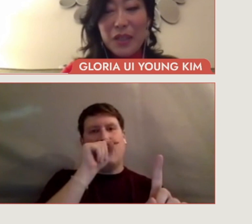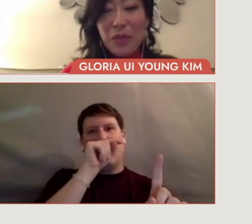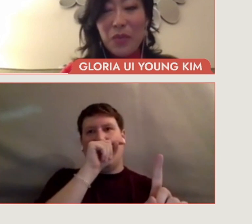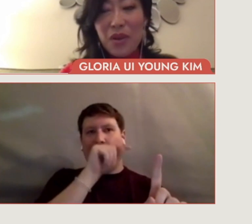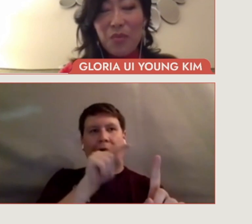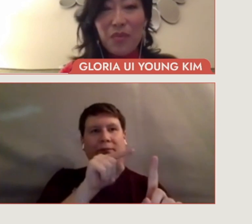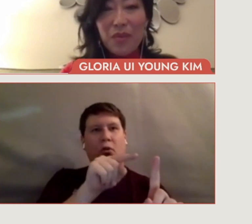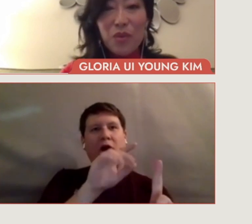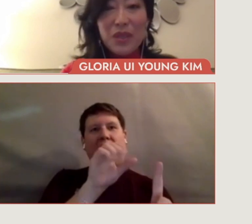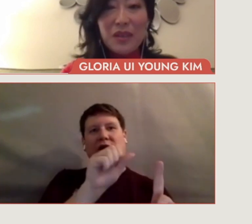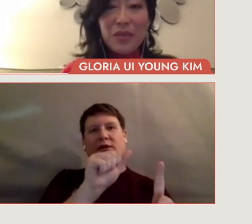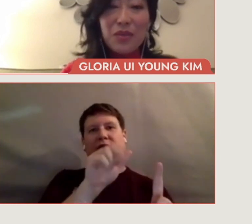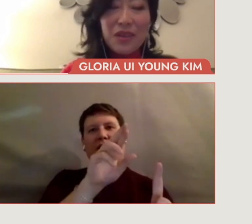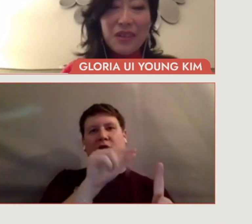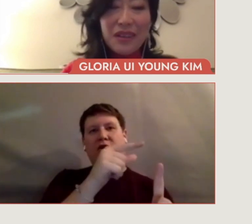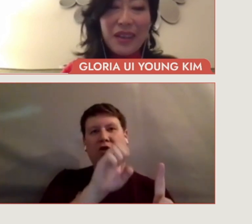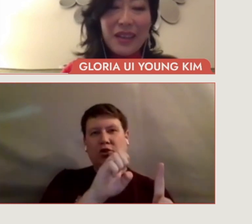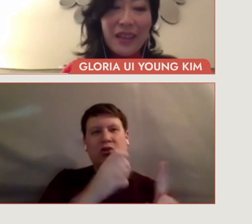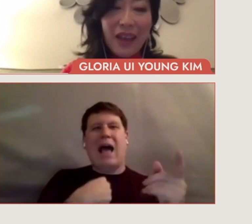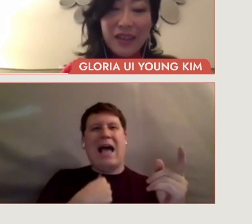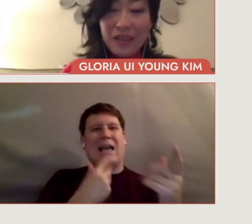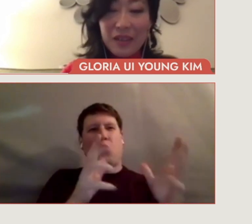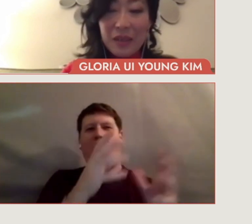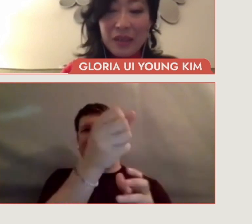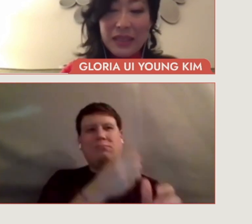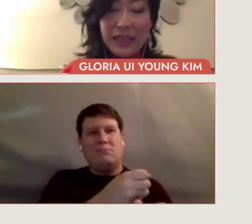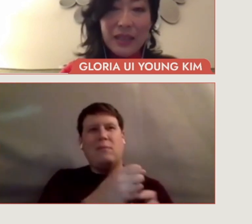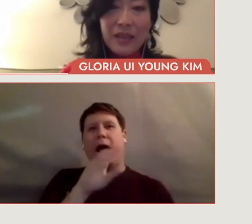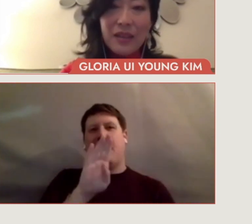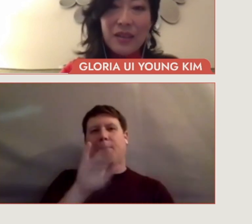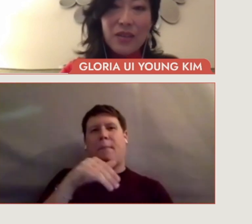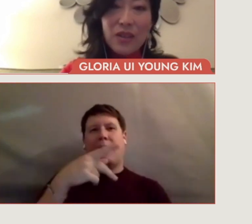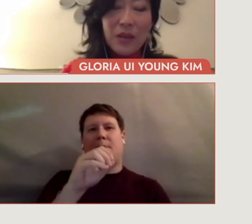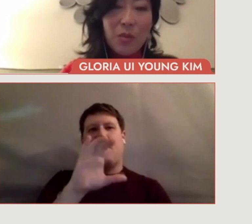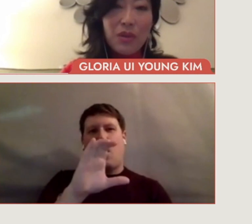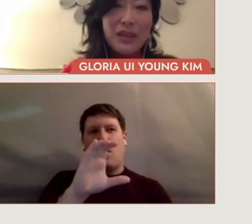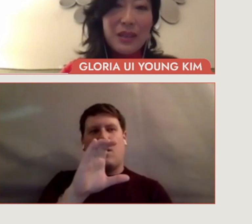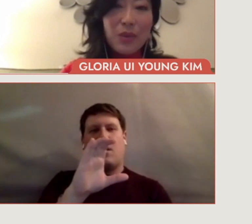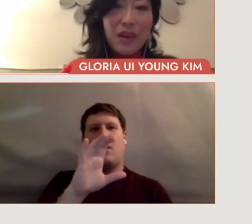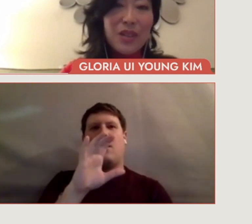I just didn't want to, we're still in that slightly delicate place where I just didn't